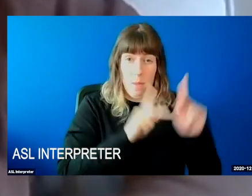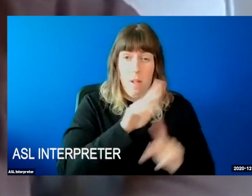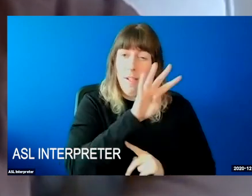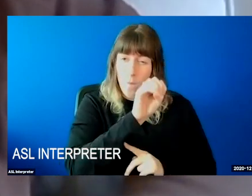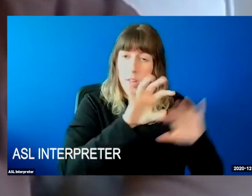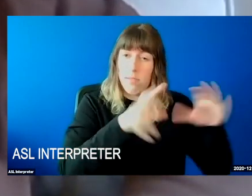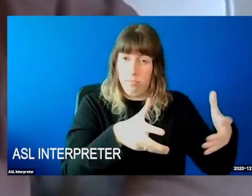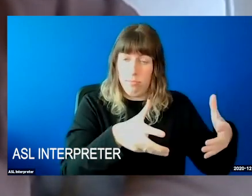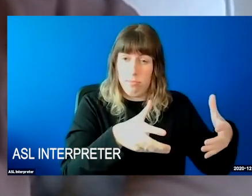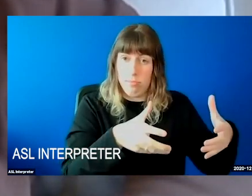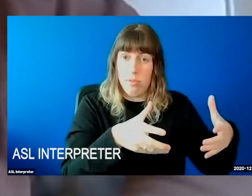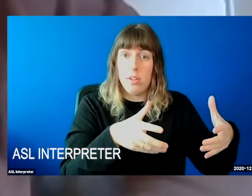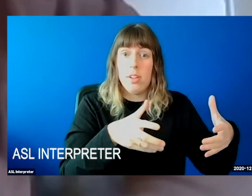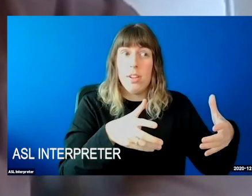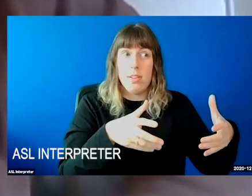40% of people